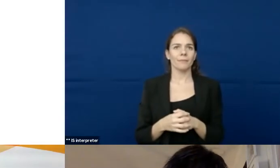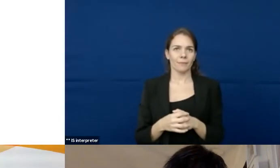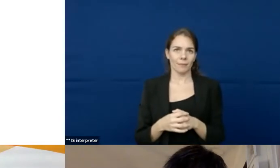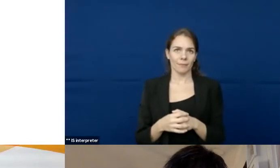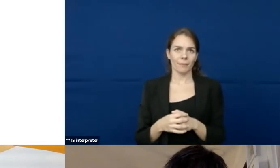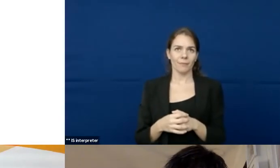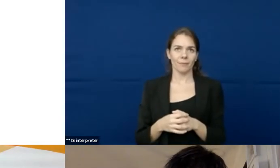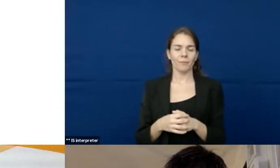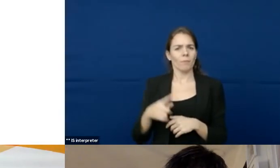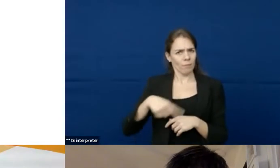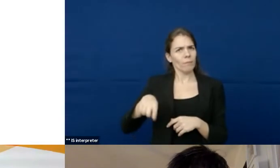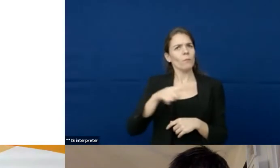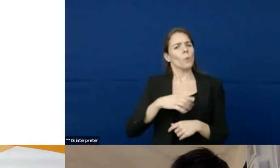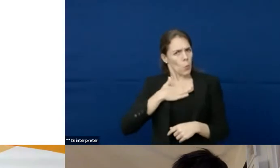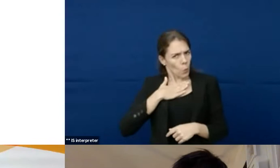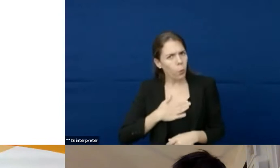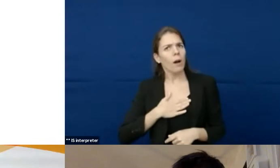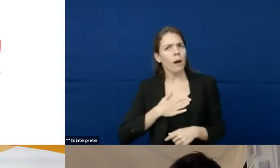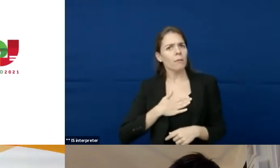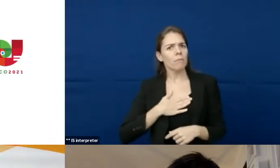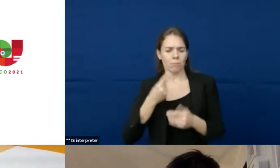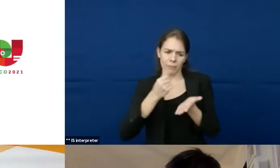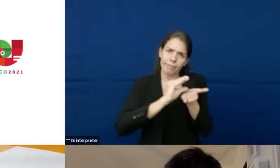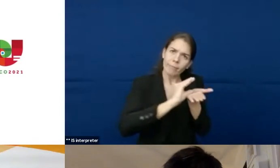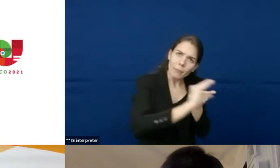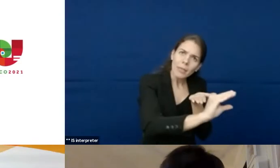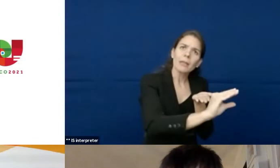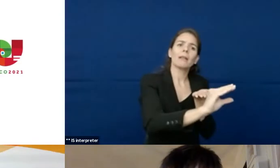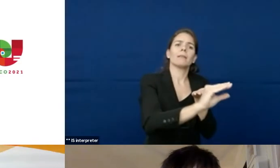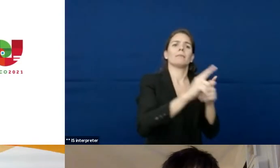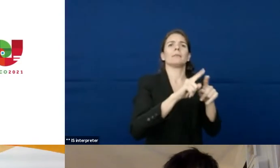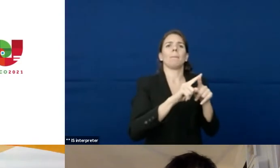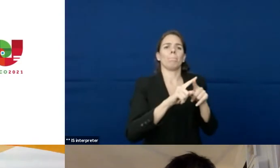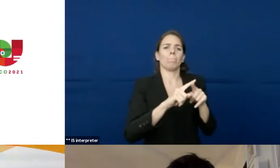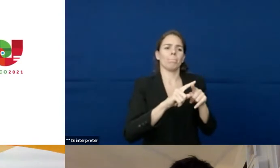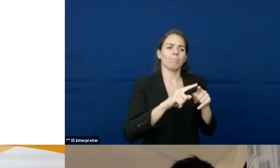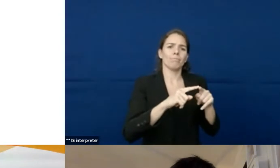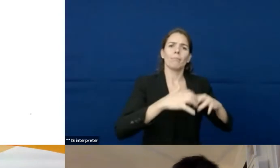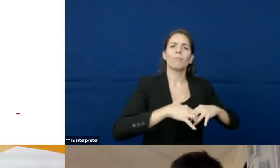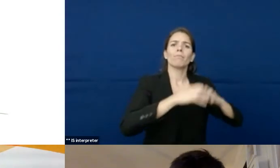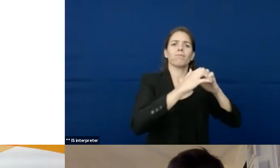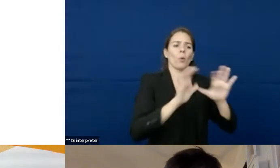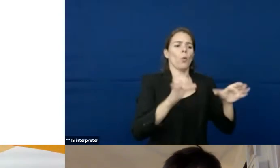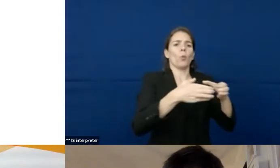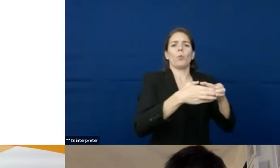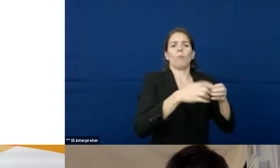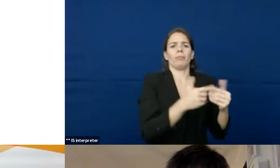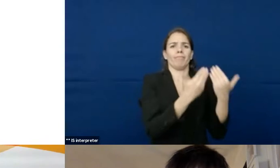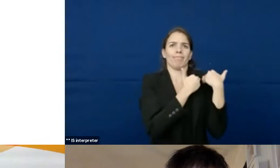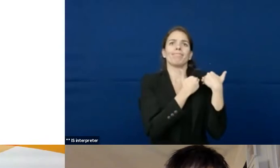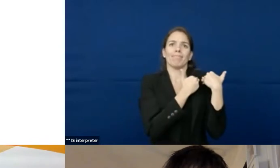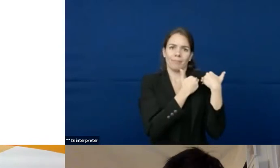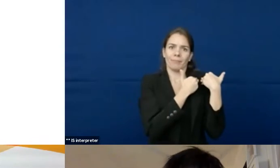rights organizations. If we all agree that the solution is to center our work on women and girls, that ultimately